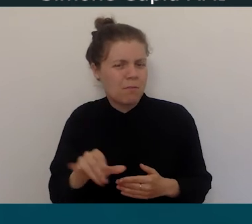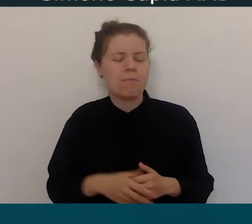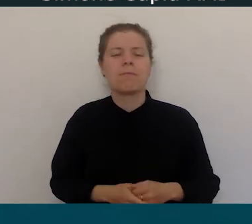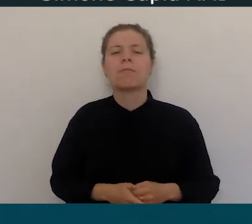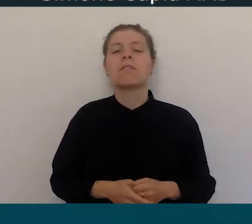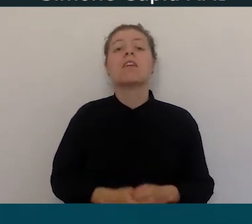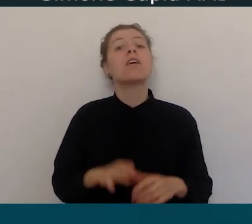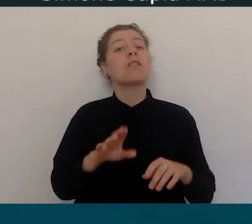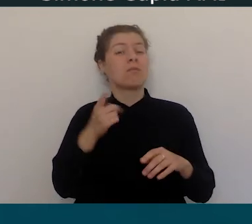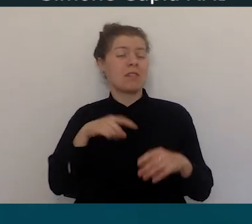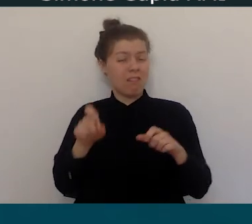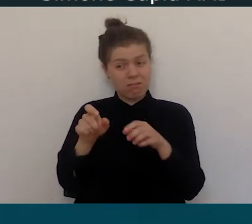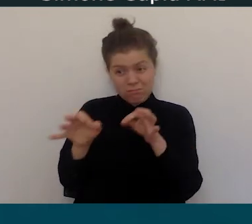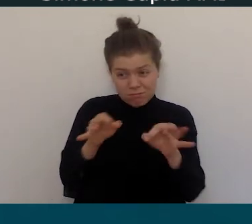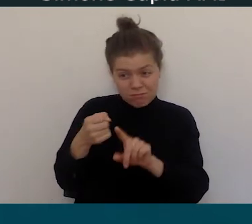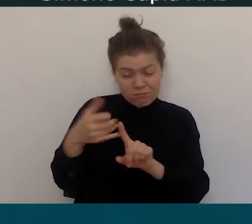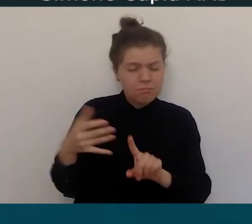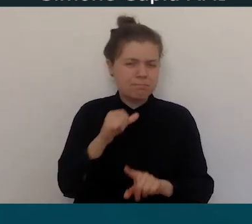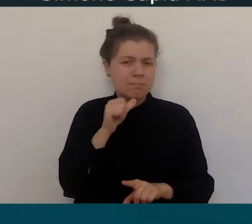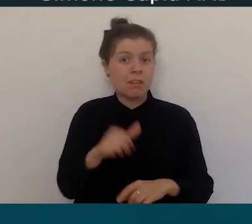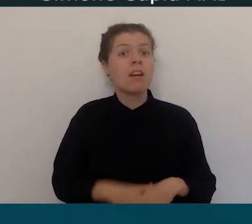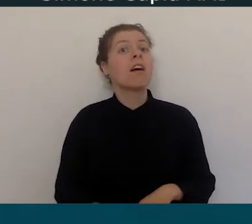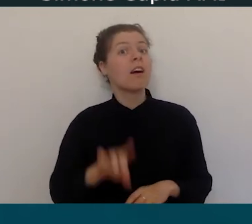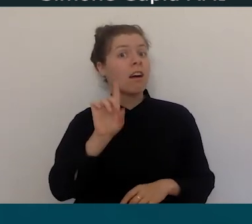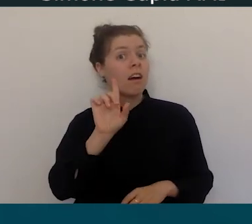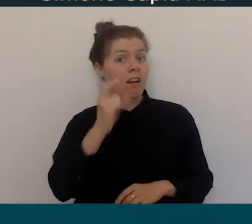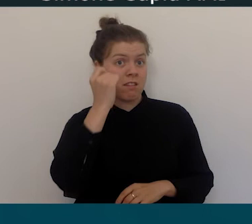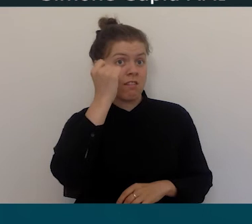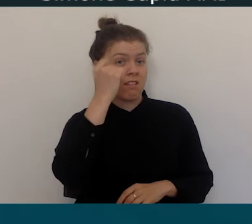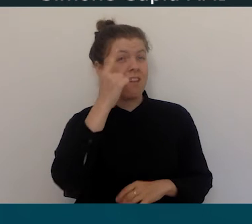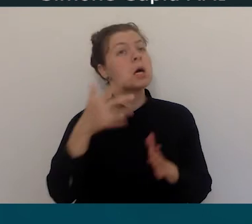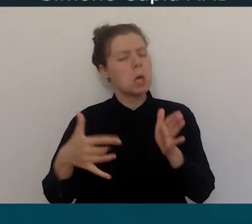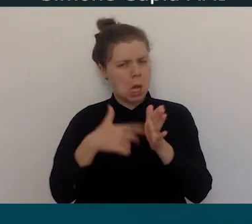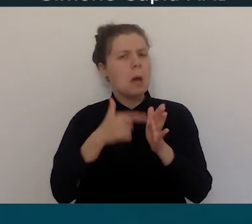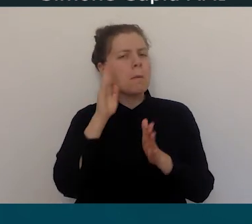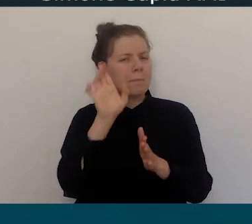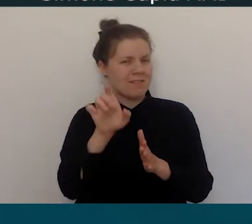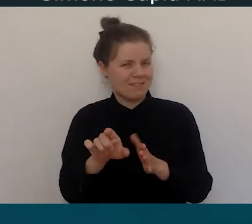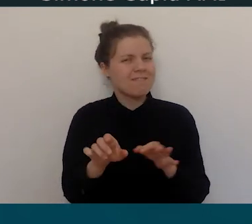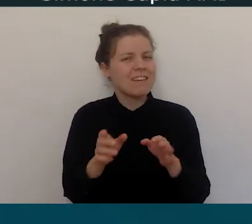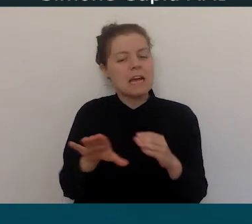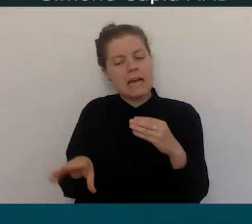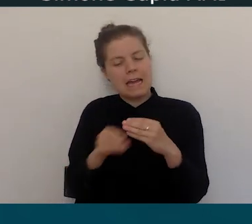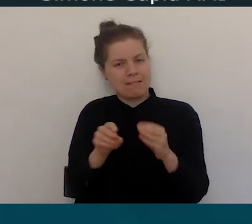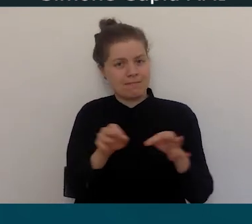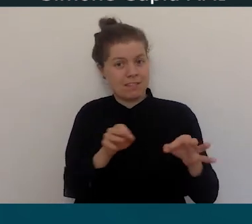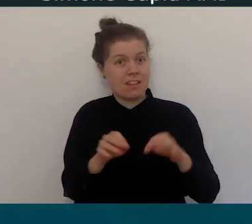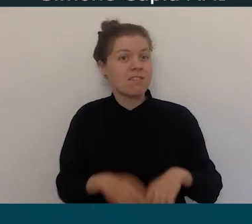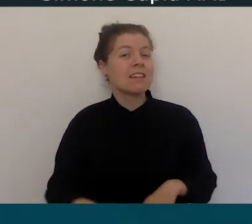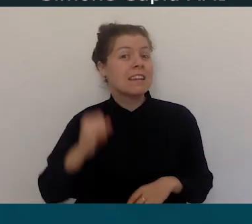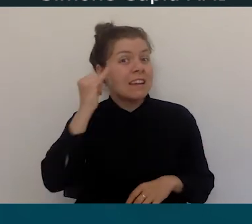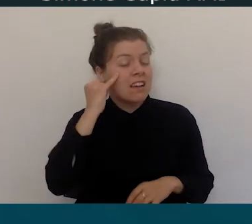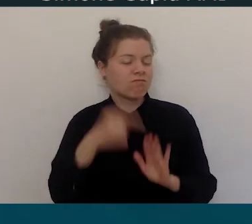explanation. Perhaps what about those sounds may require explaining in your story is if a phone rings and